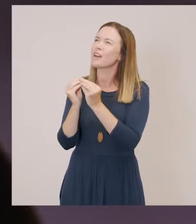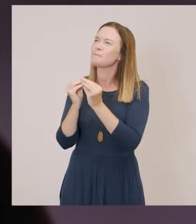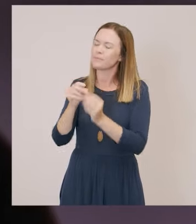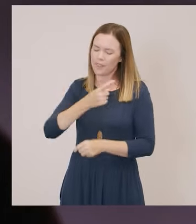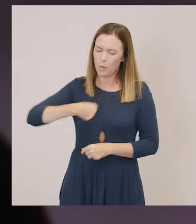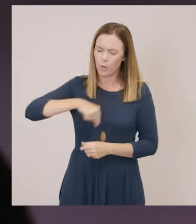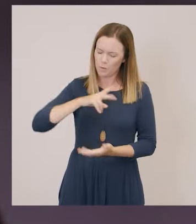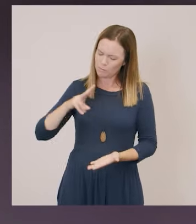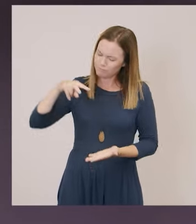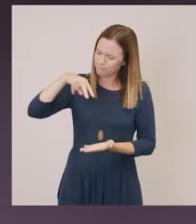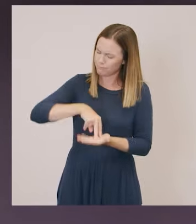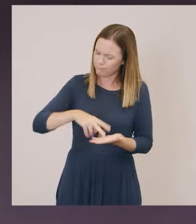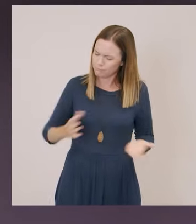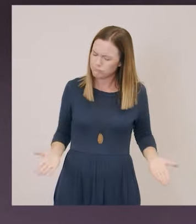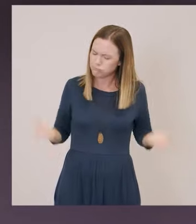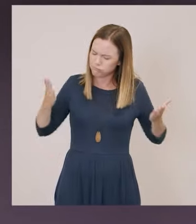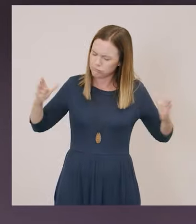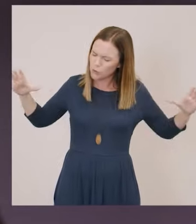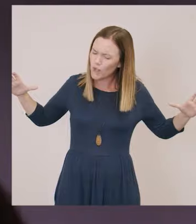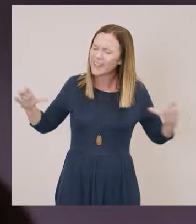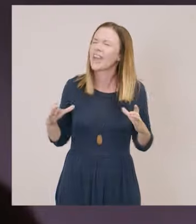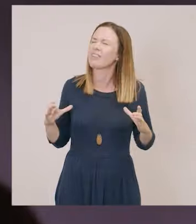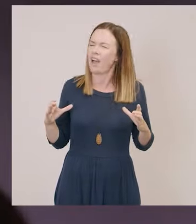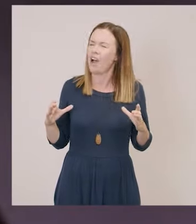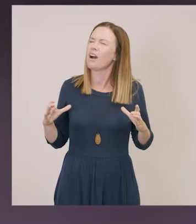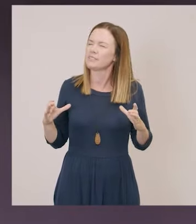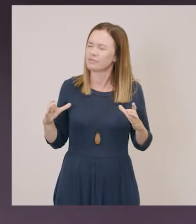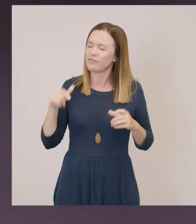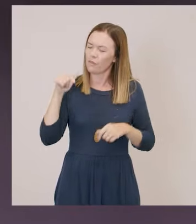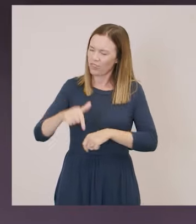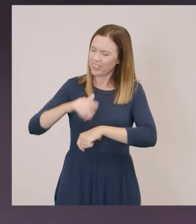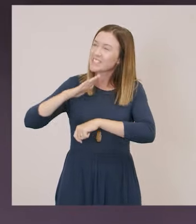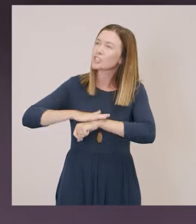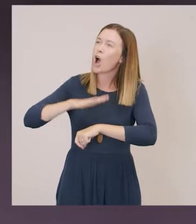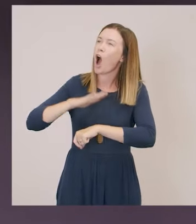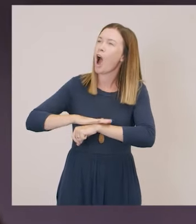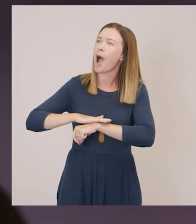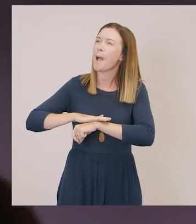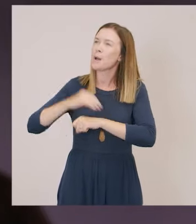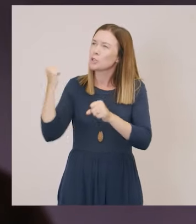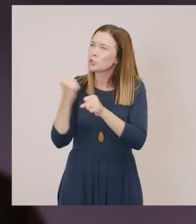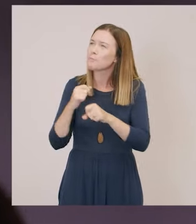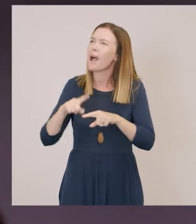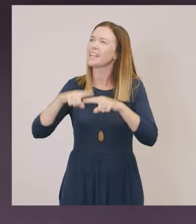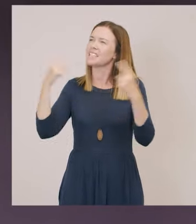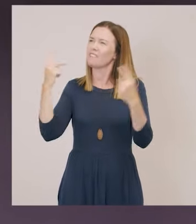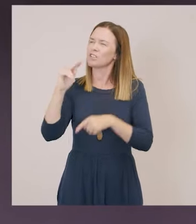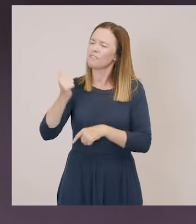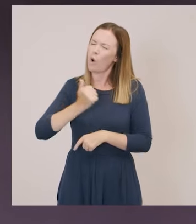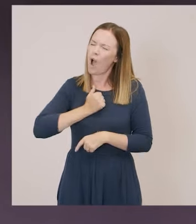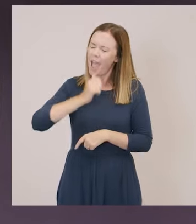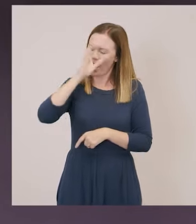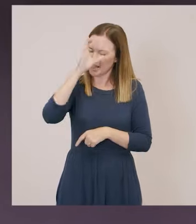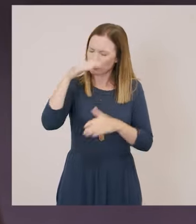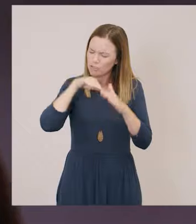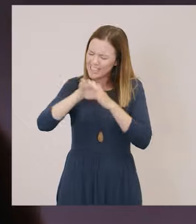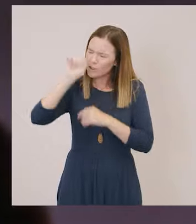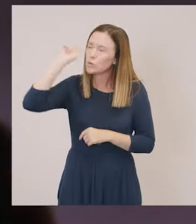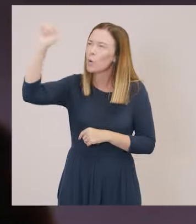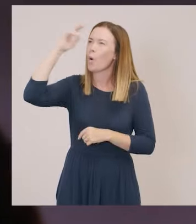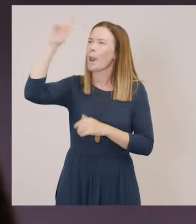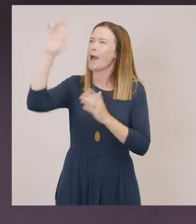we would stand up together as your people for such a time as this and make a difference in our nation in your